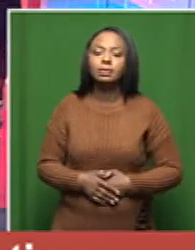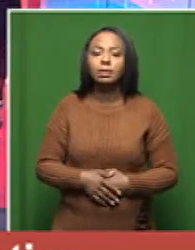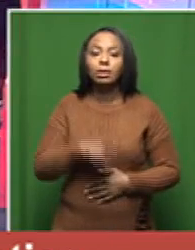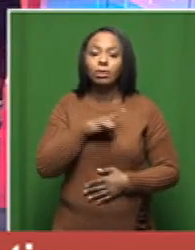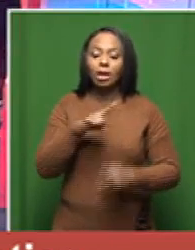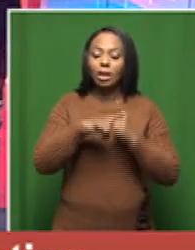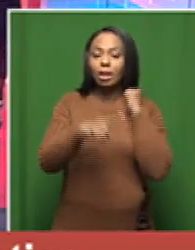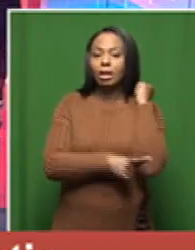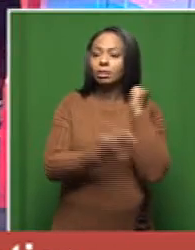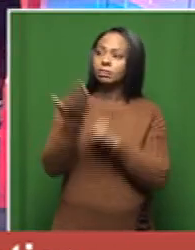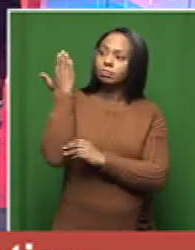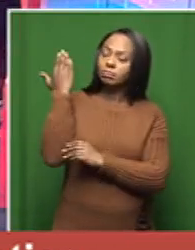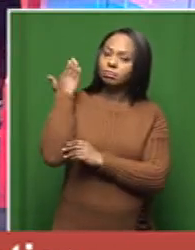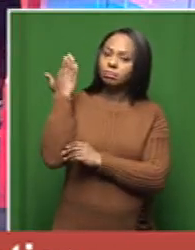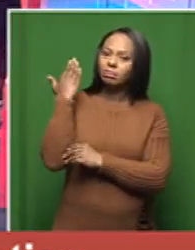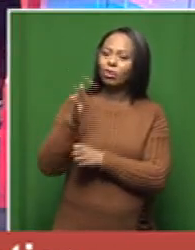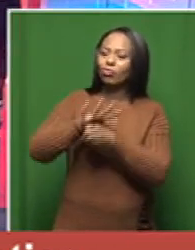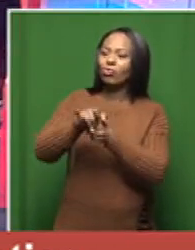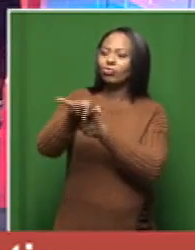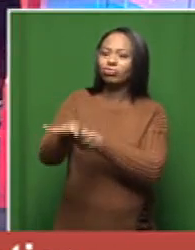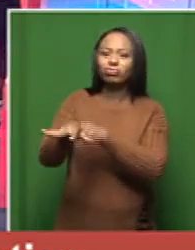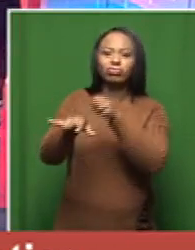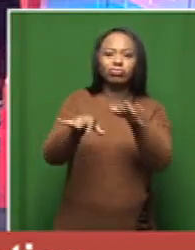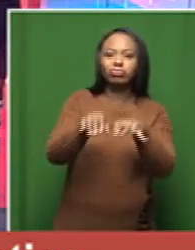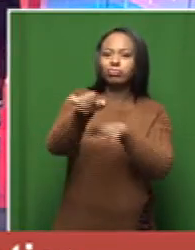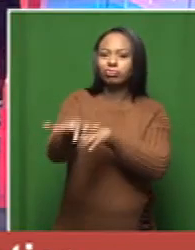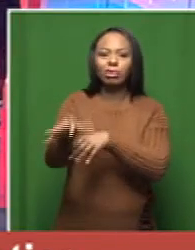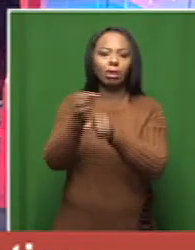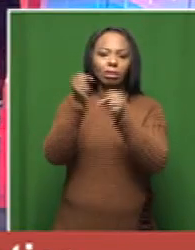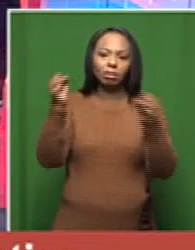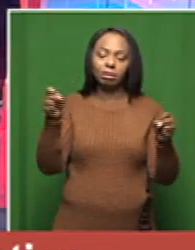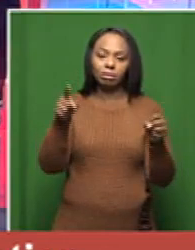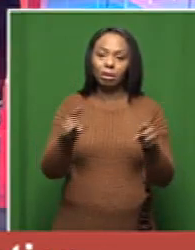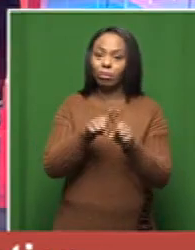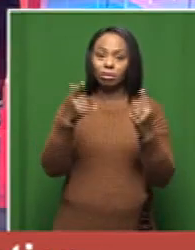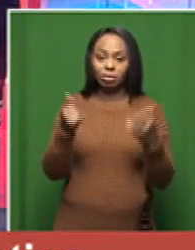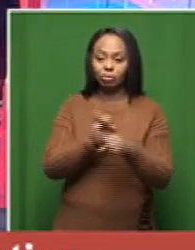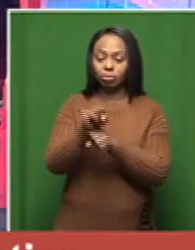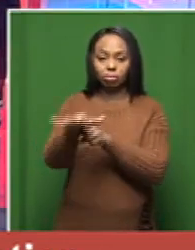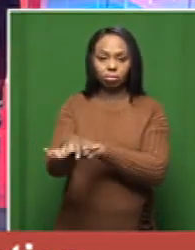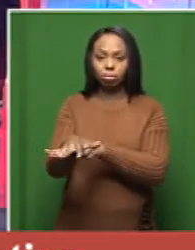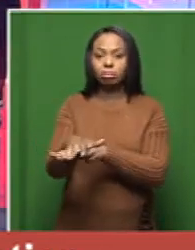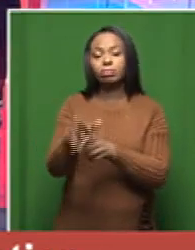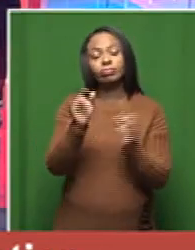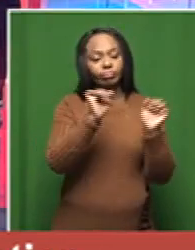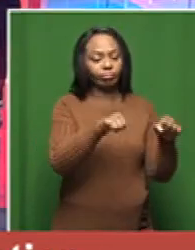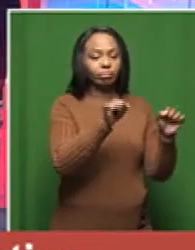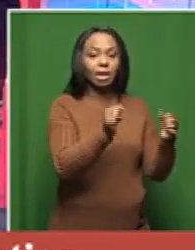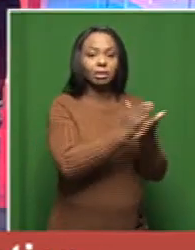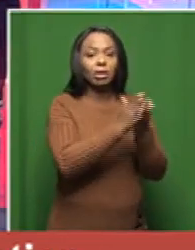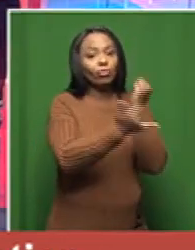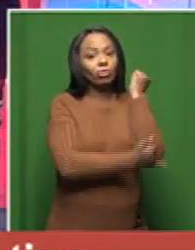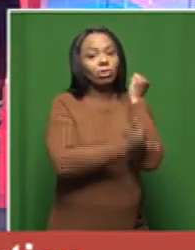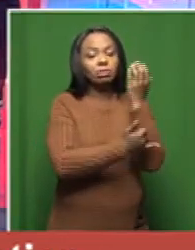the last time we didn't have all these variants floating about. Yes, and other countries, like I say every